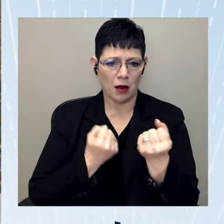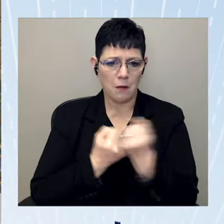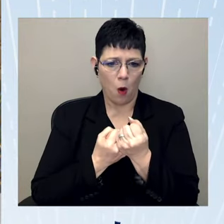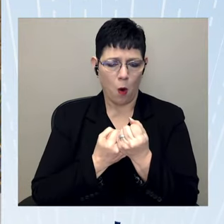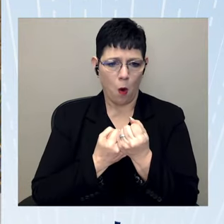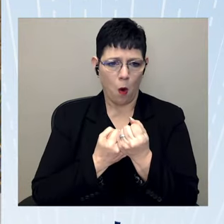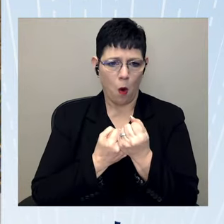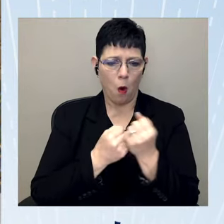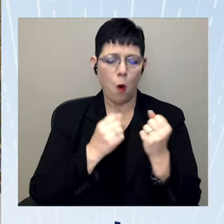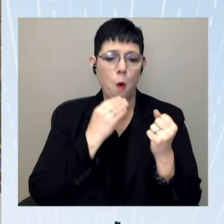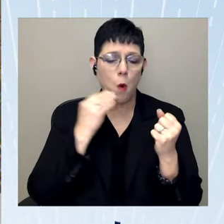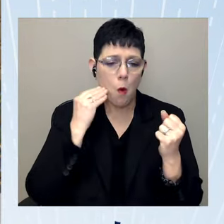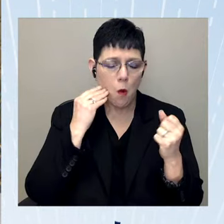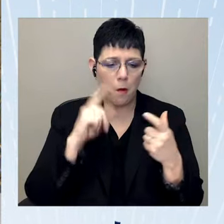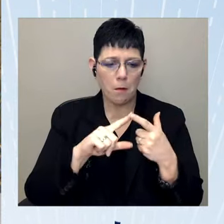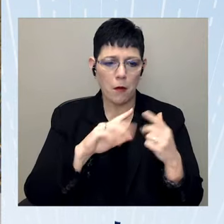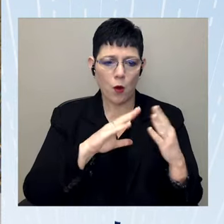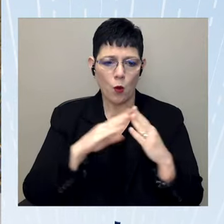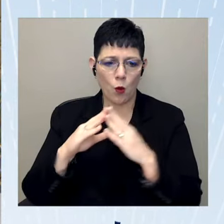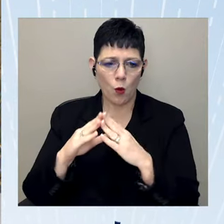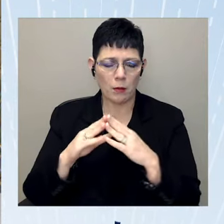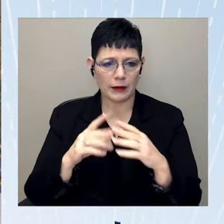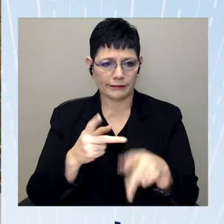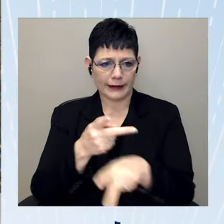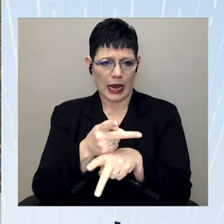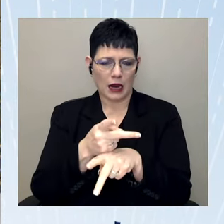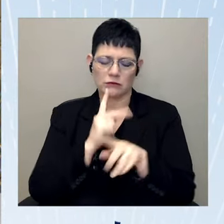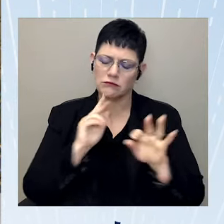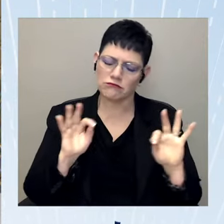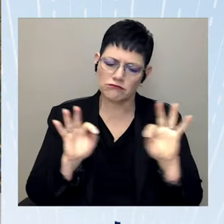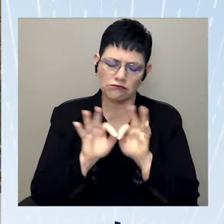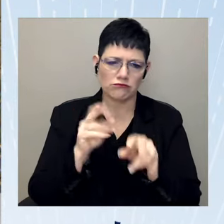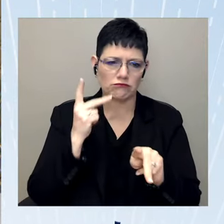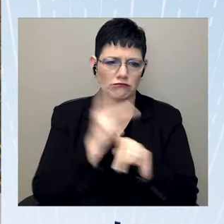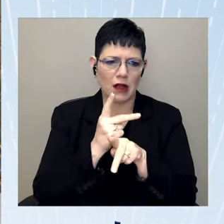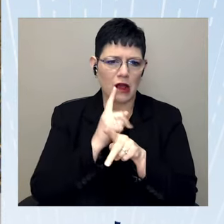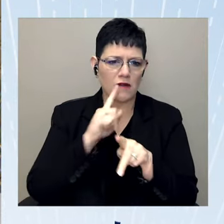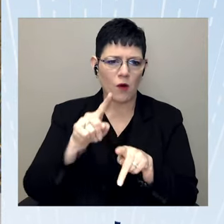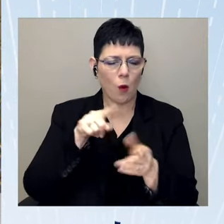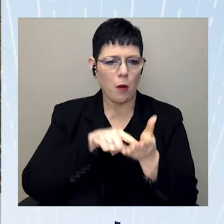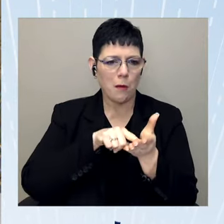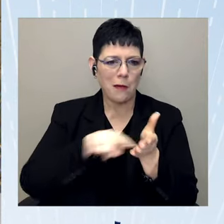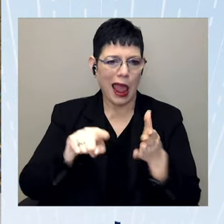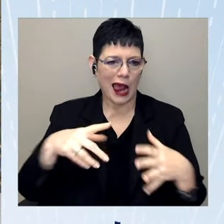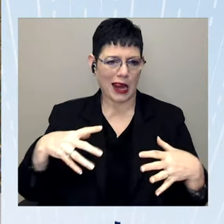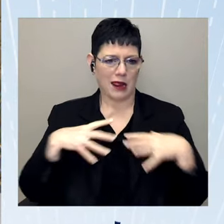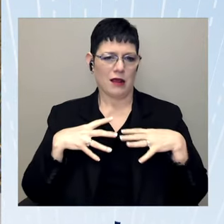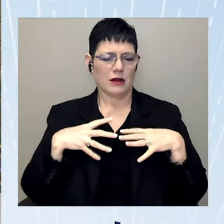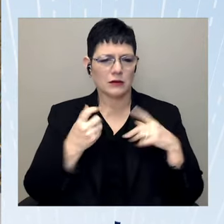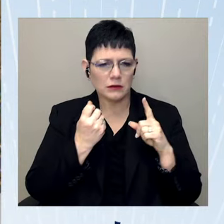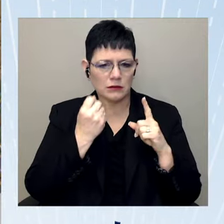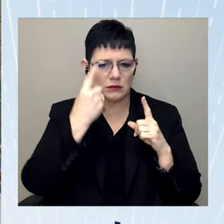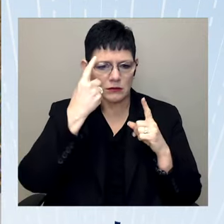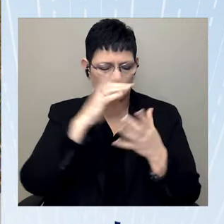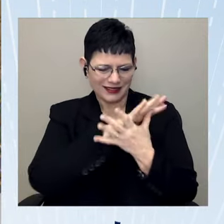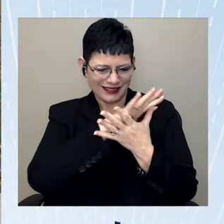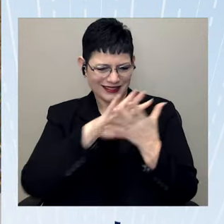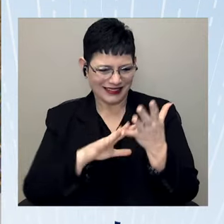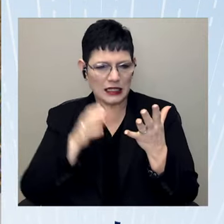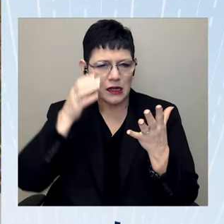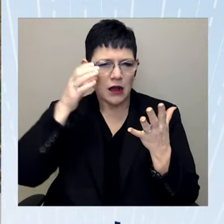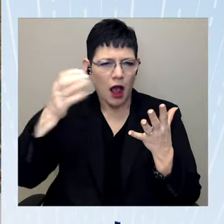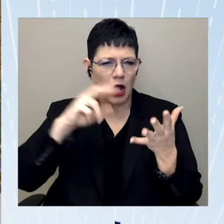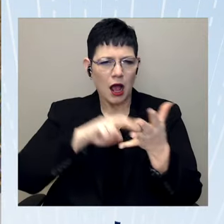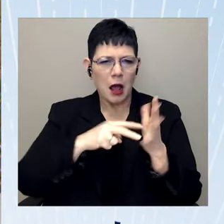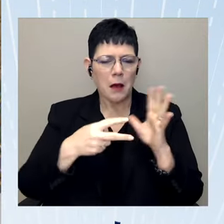care, our critical investment in paid leave, these ideas are ones where there's groups